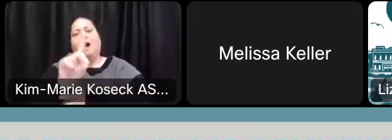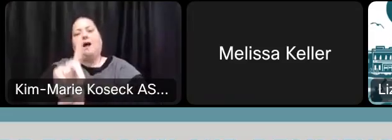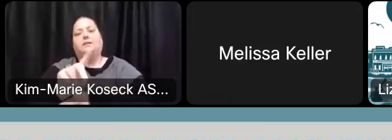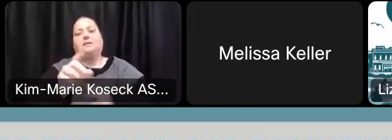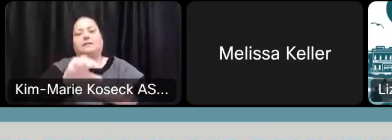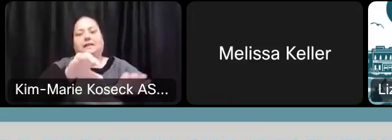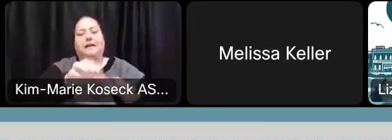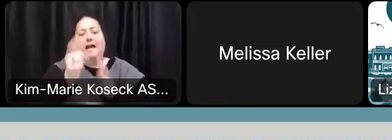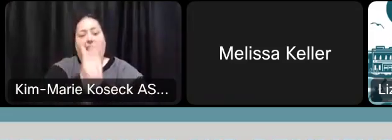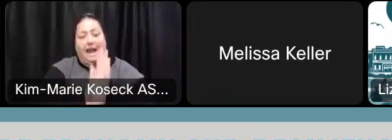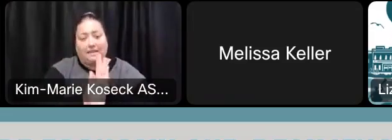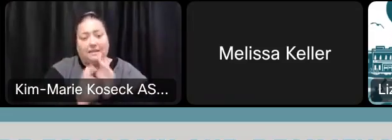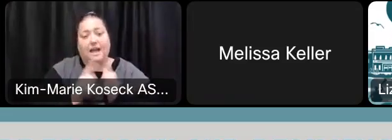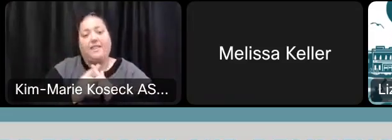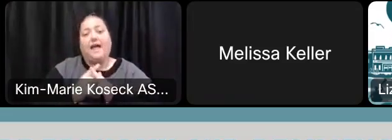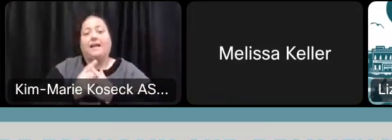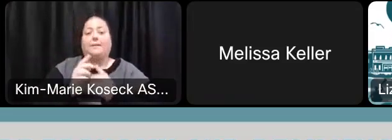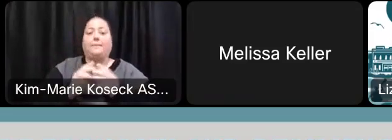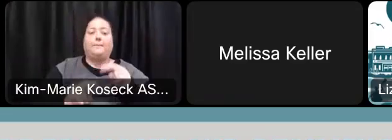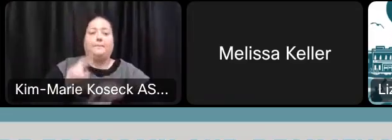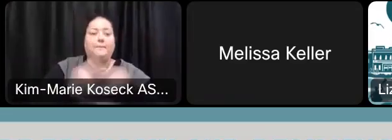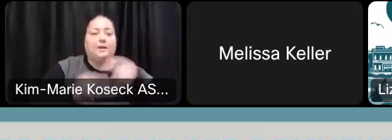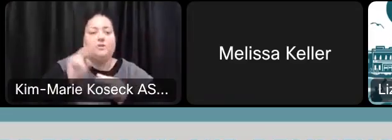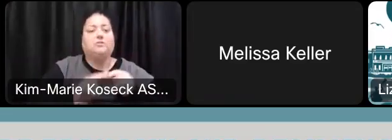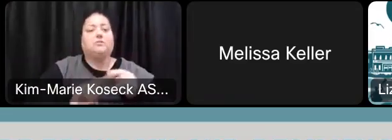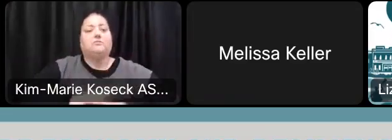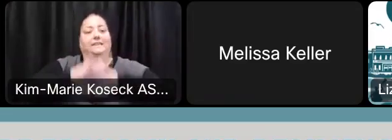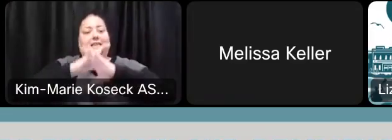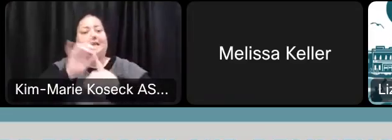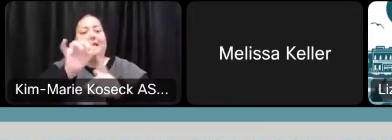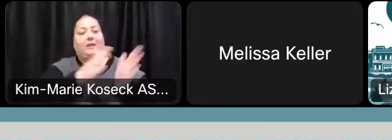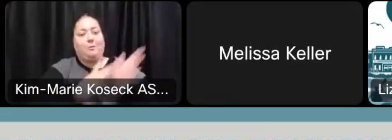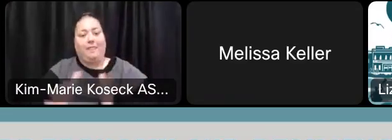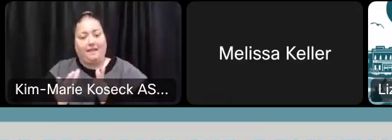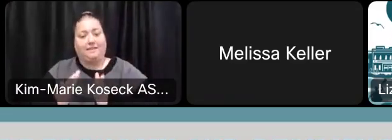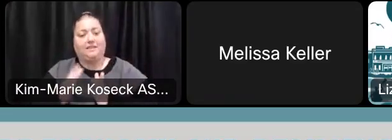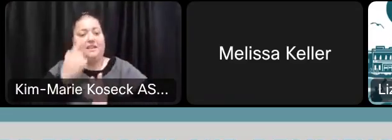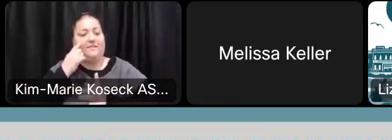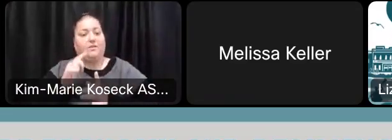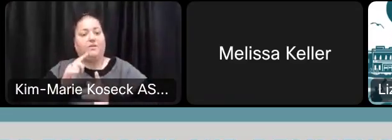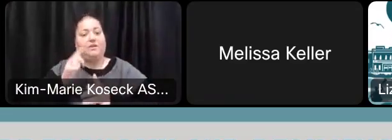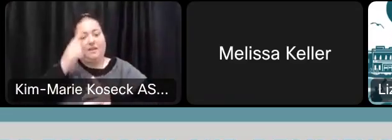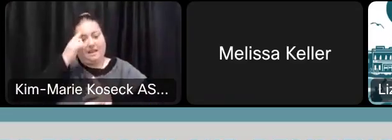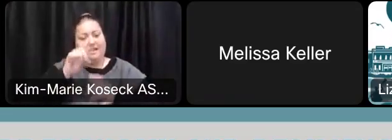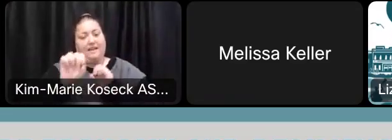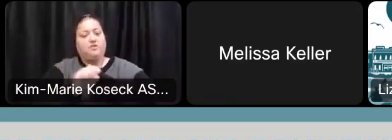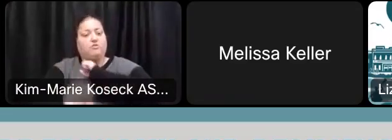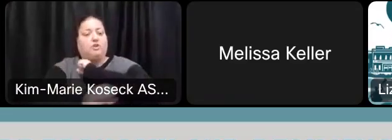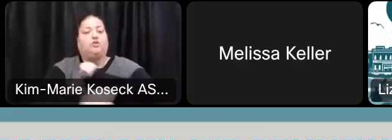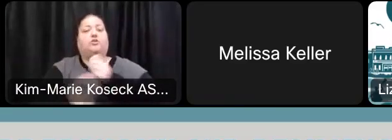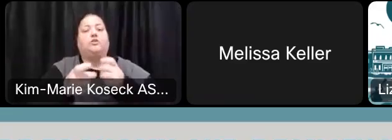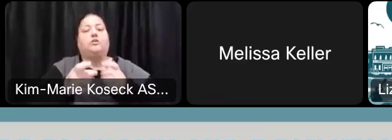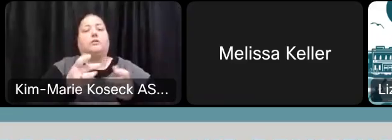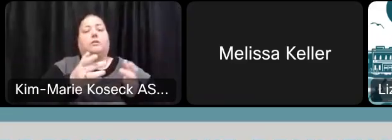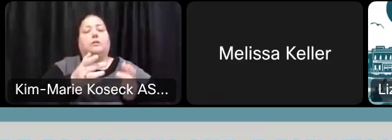these plans and really build resiliency into their local operations and their infrastructure decisions. Next